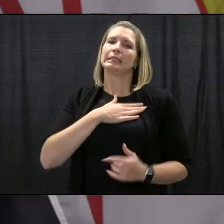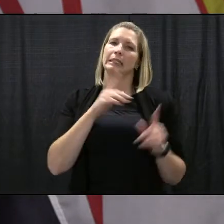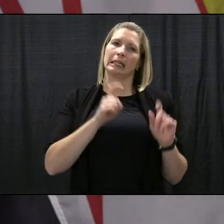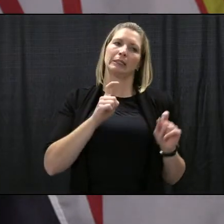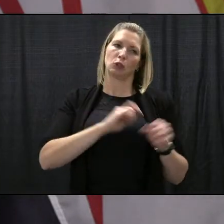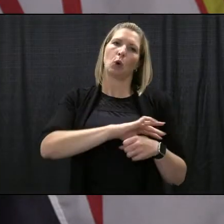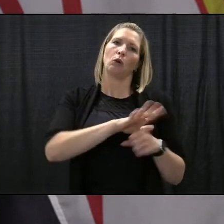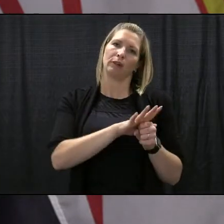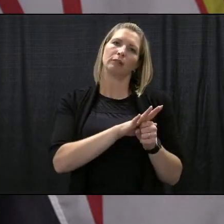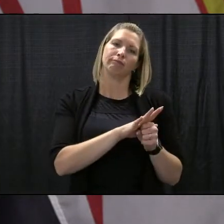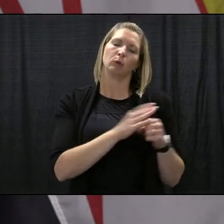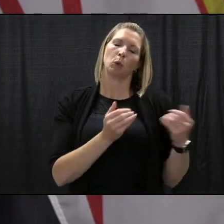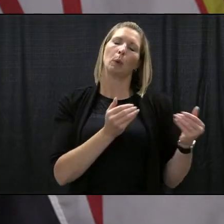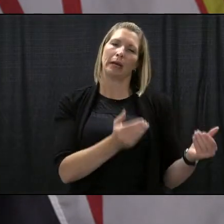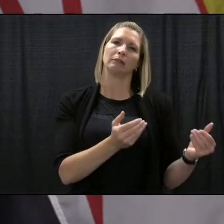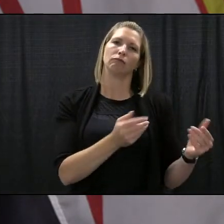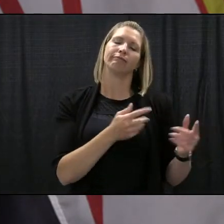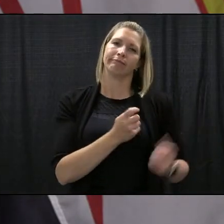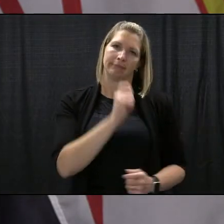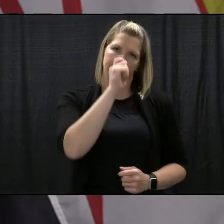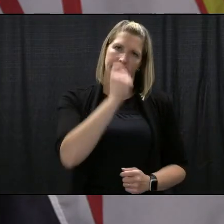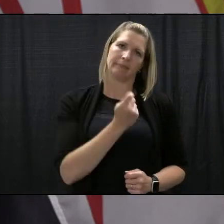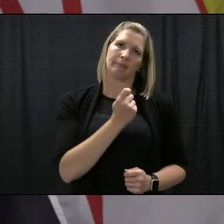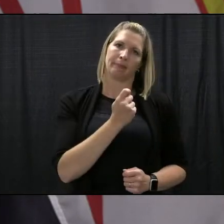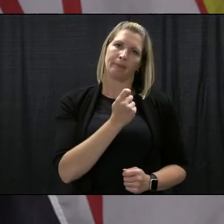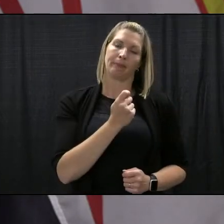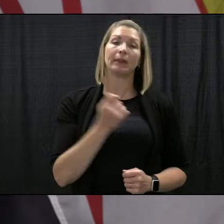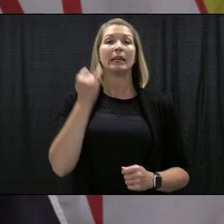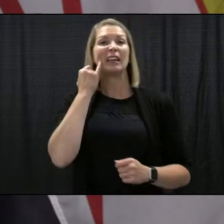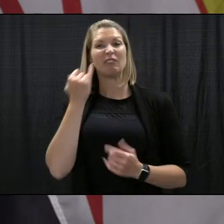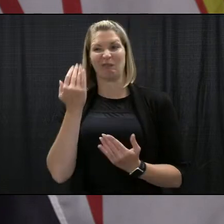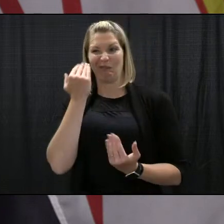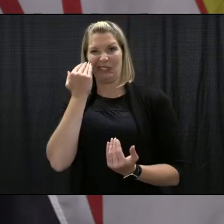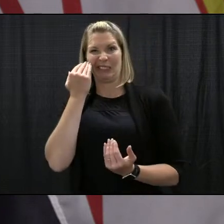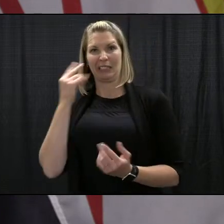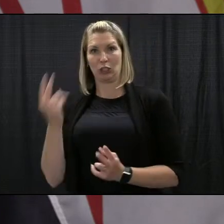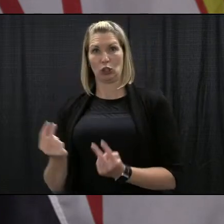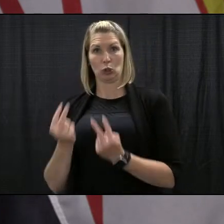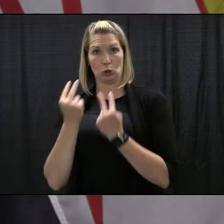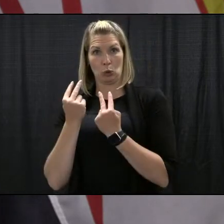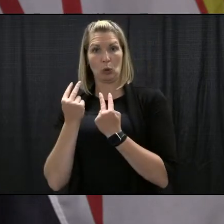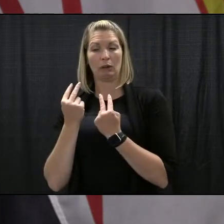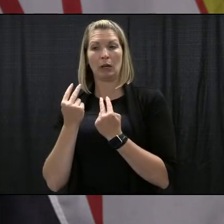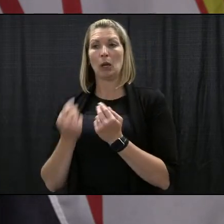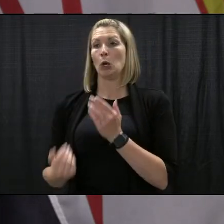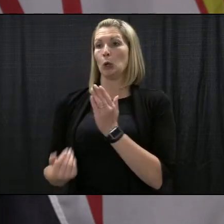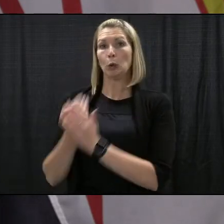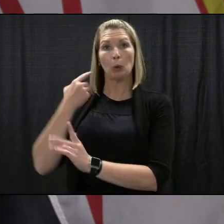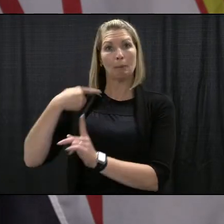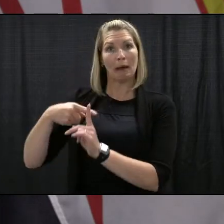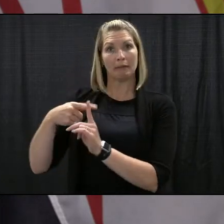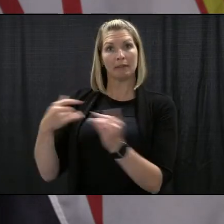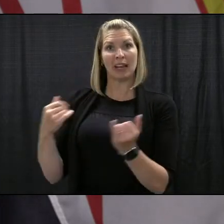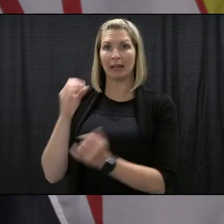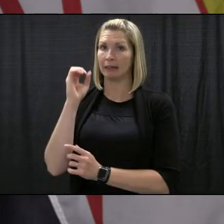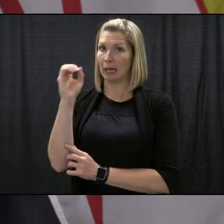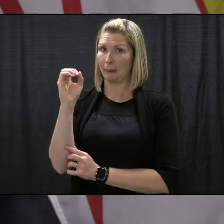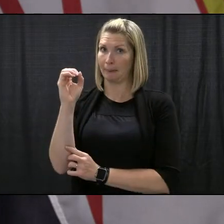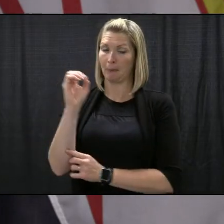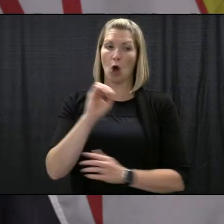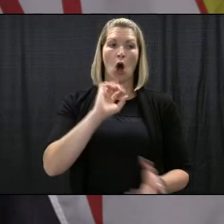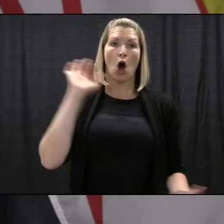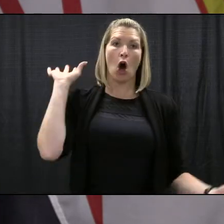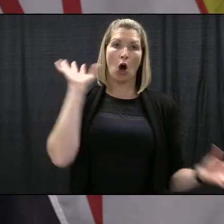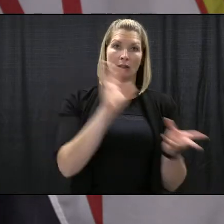anyone just joining us, there are no new cases of COVID-19 today, and the total number of cases in our province is 1,400.